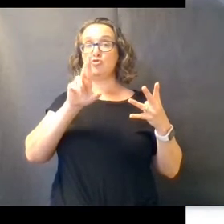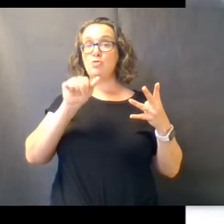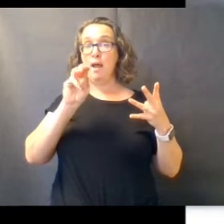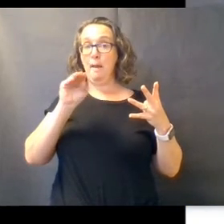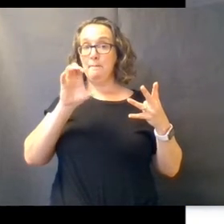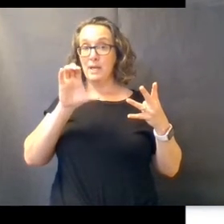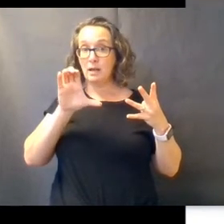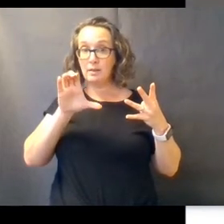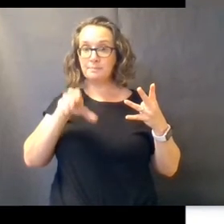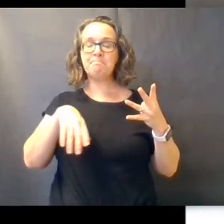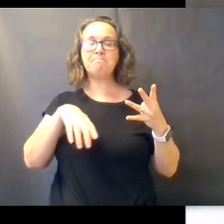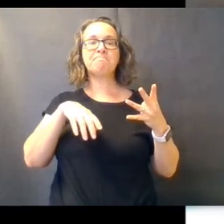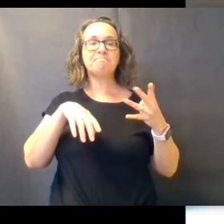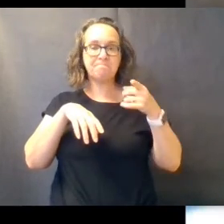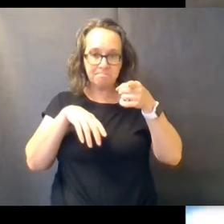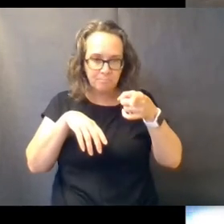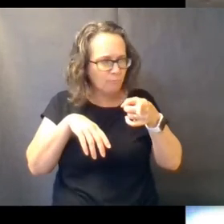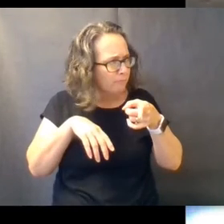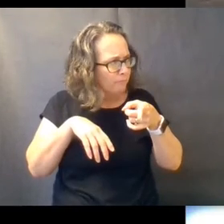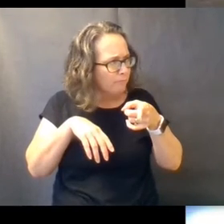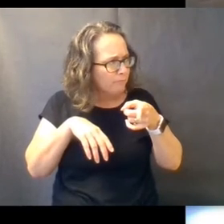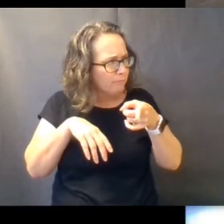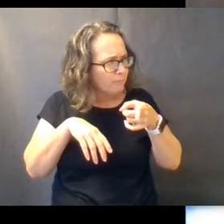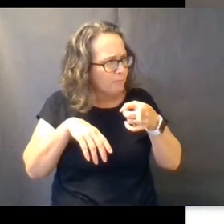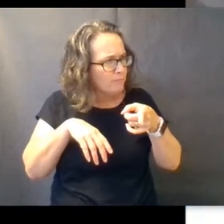ceramic one is at